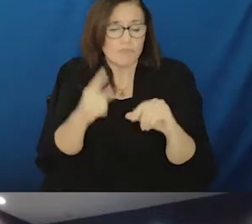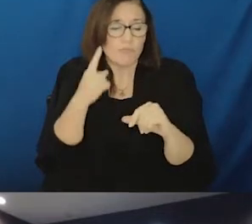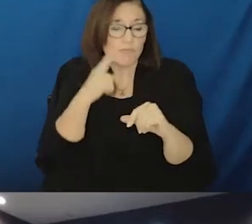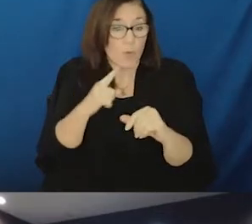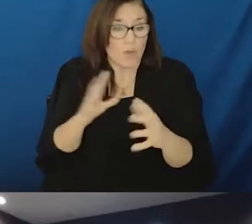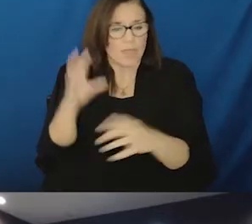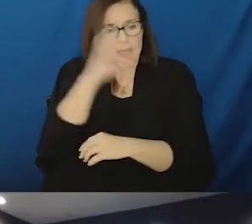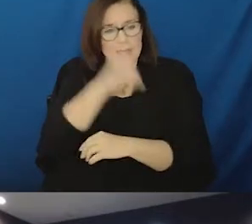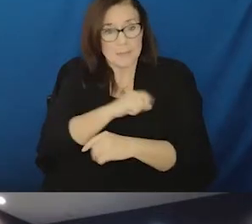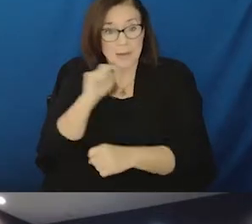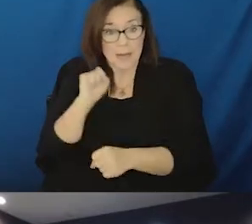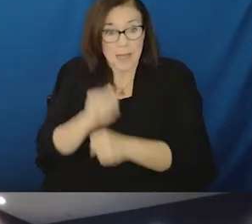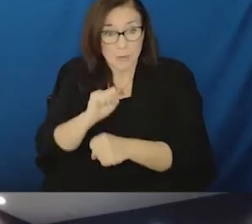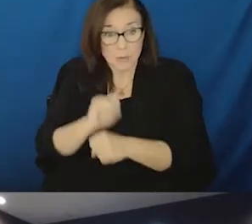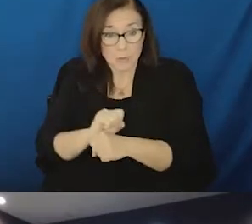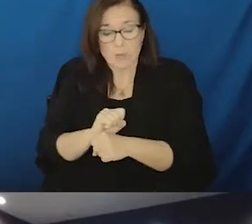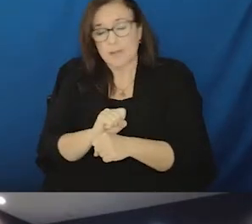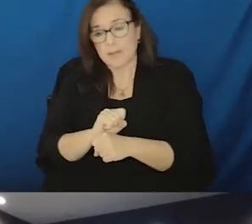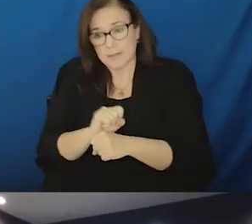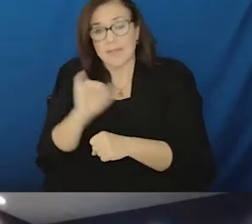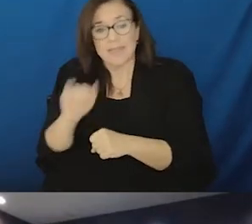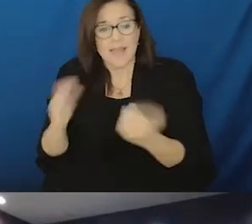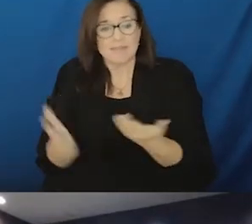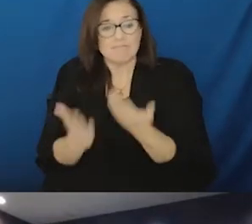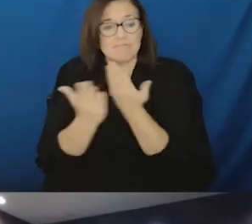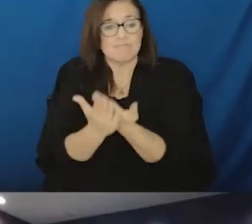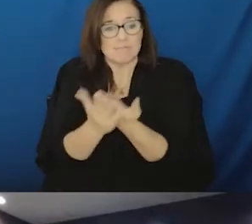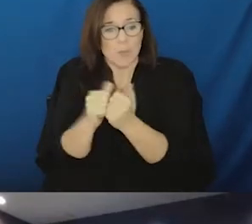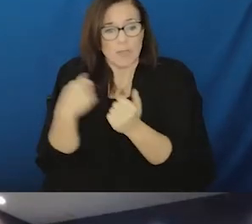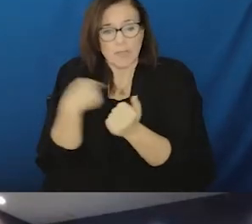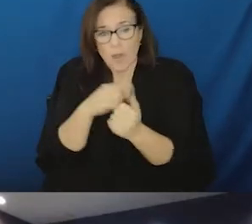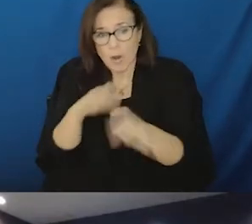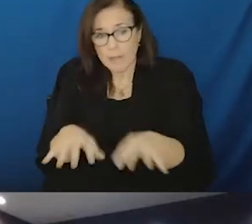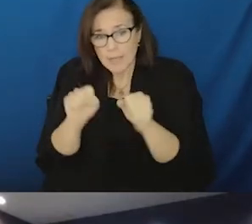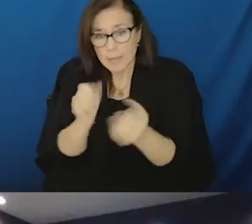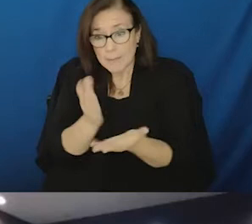which goes along with our adopted budget.